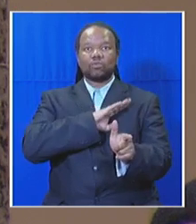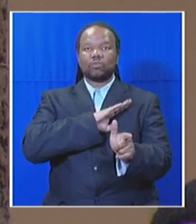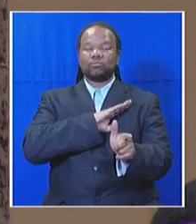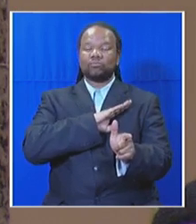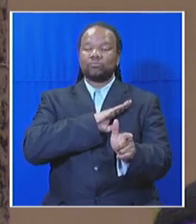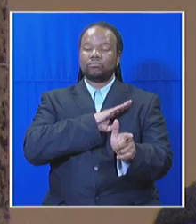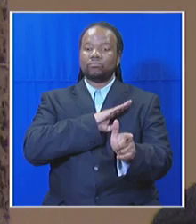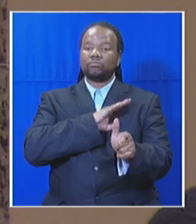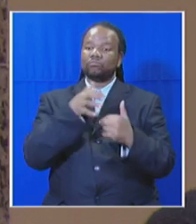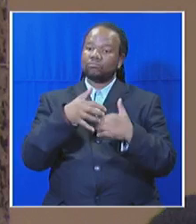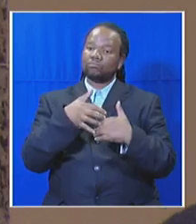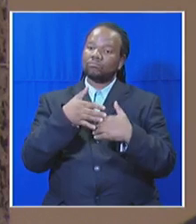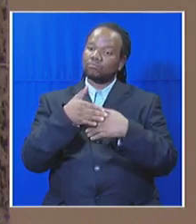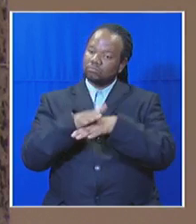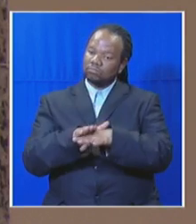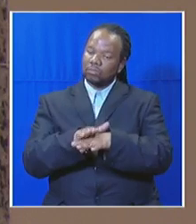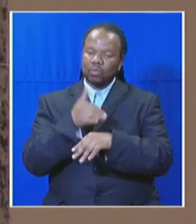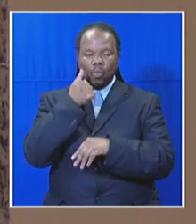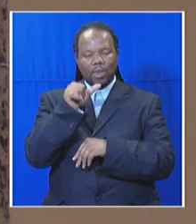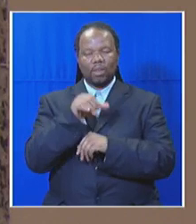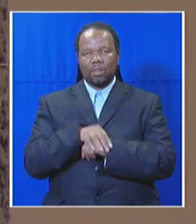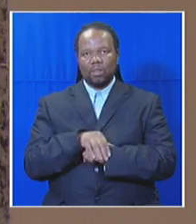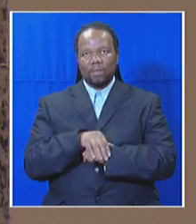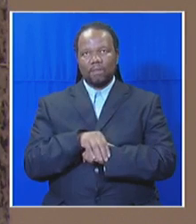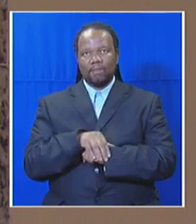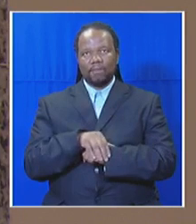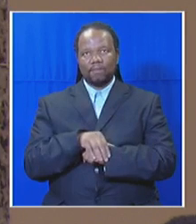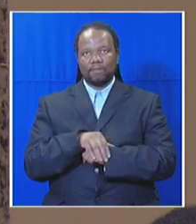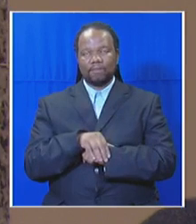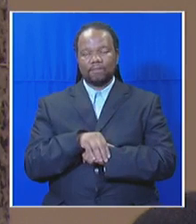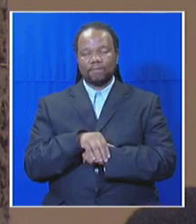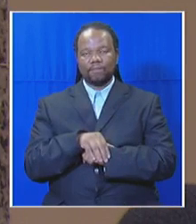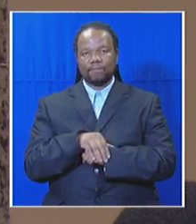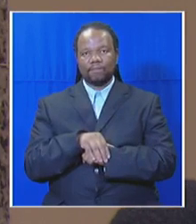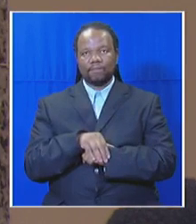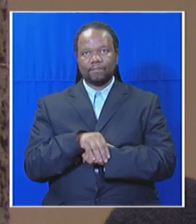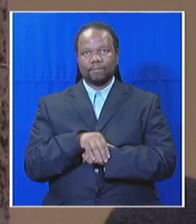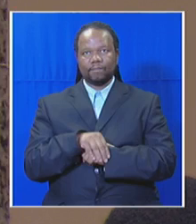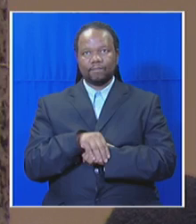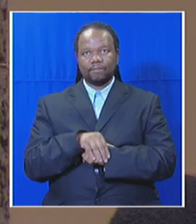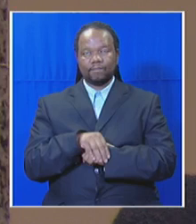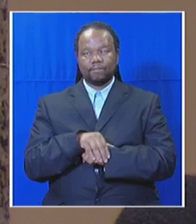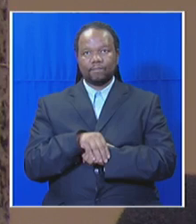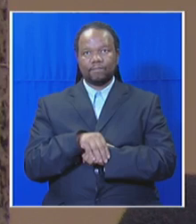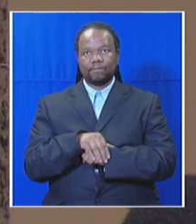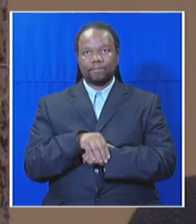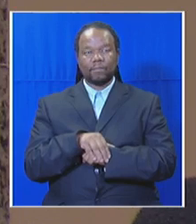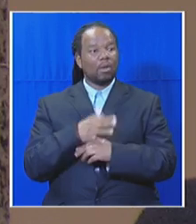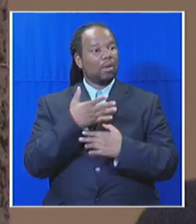operationalized, and to what extent will it assist in resolving